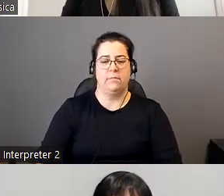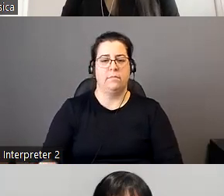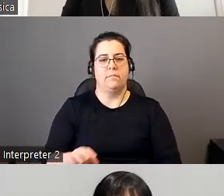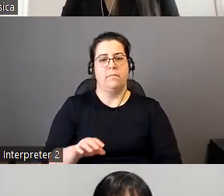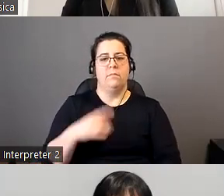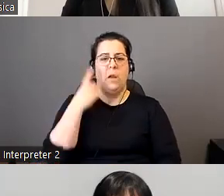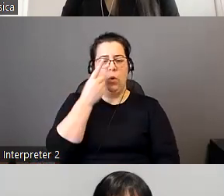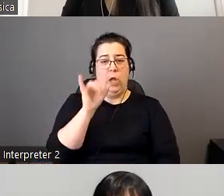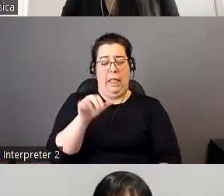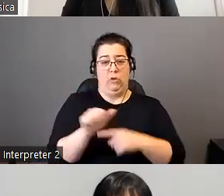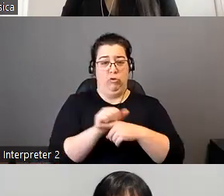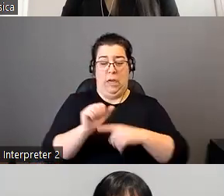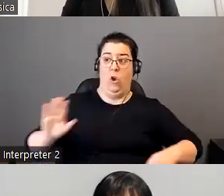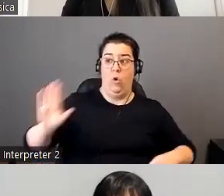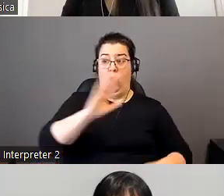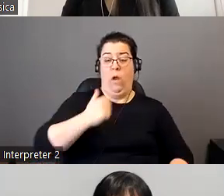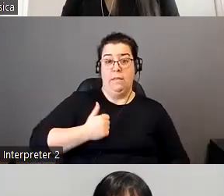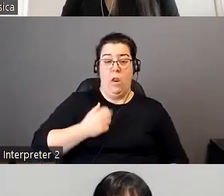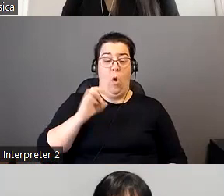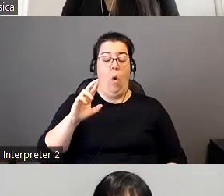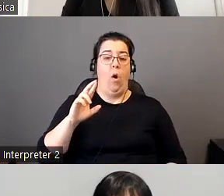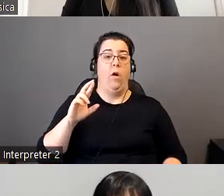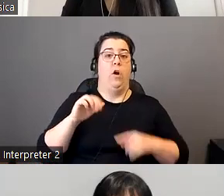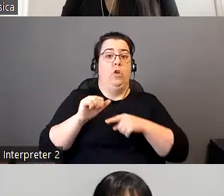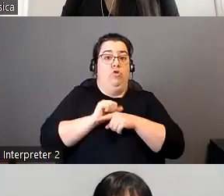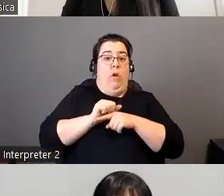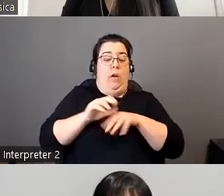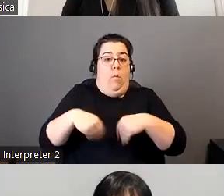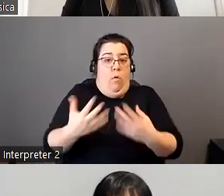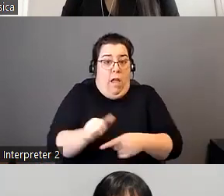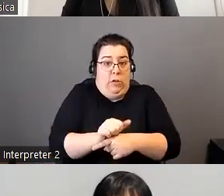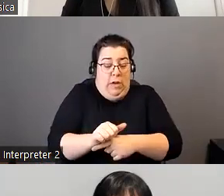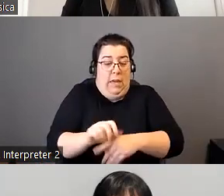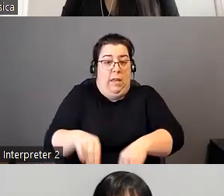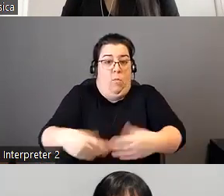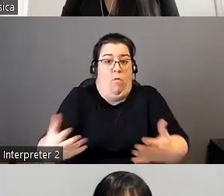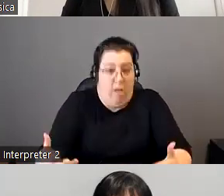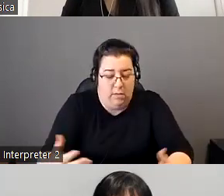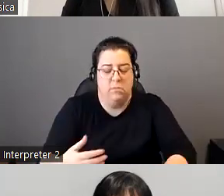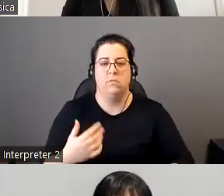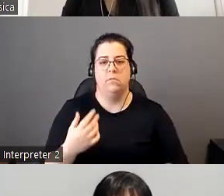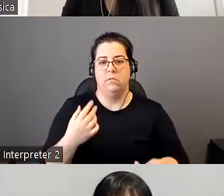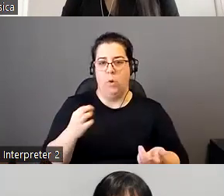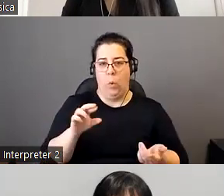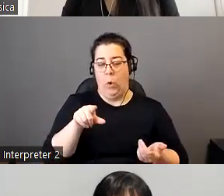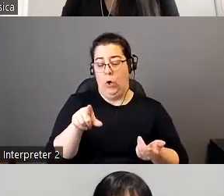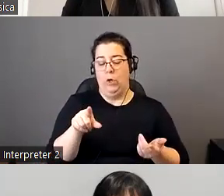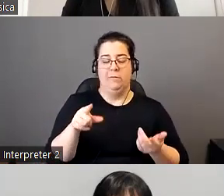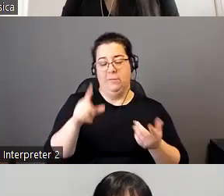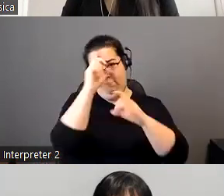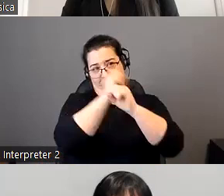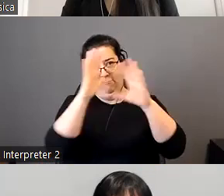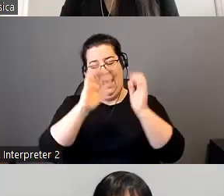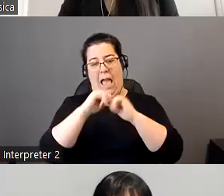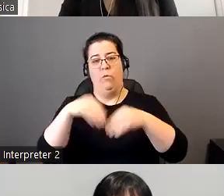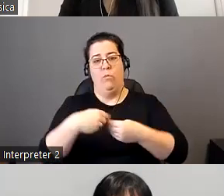areas, or train the trainer. And I know this is a beginning process, but has that been sort of discussed or talked about within your project?